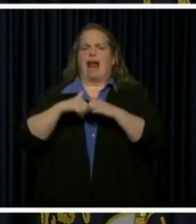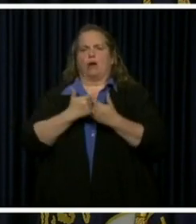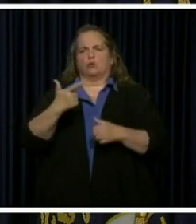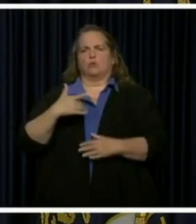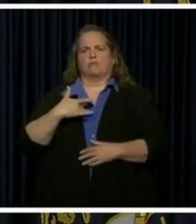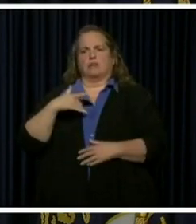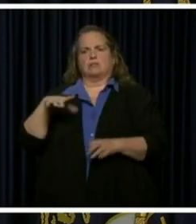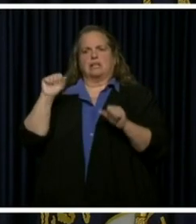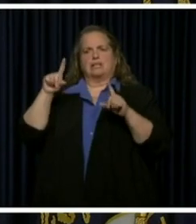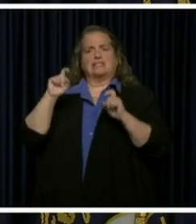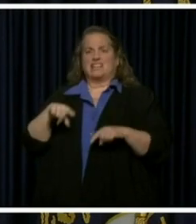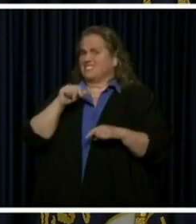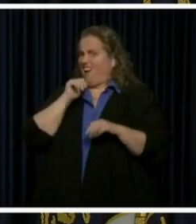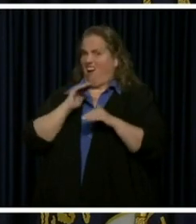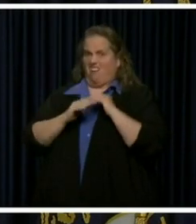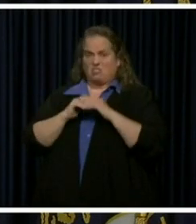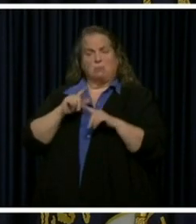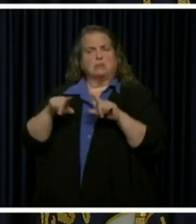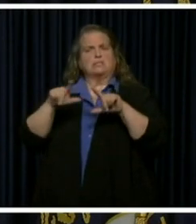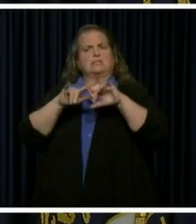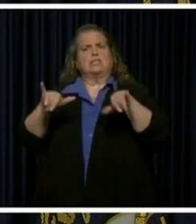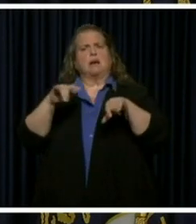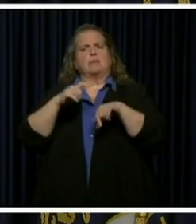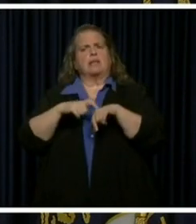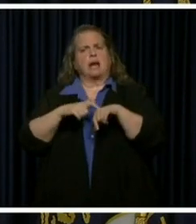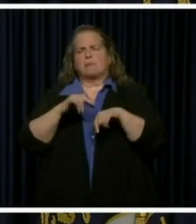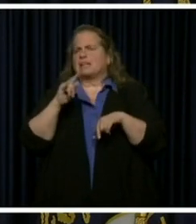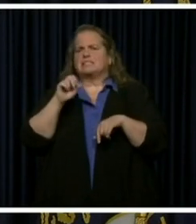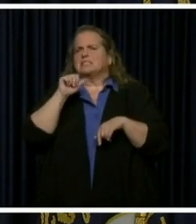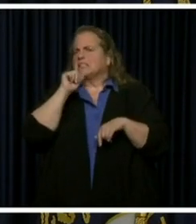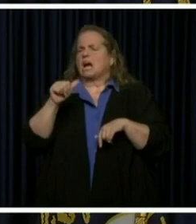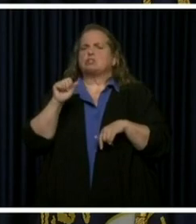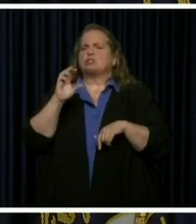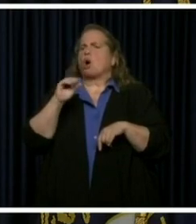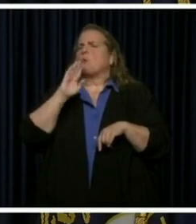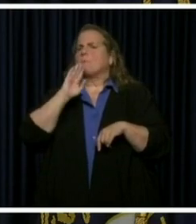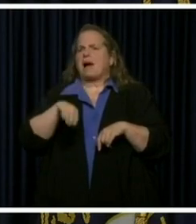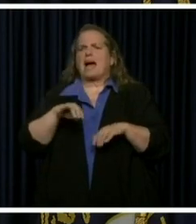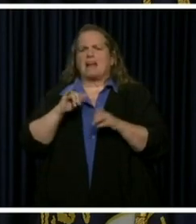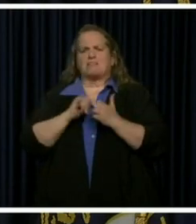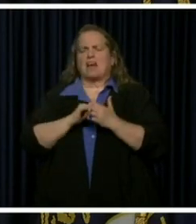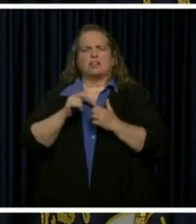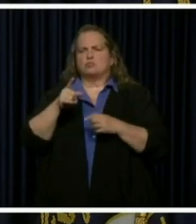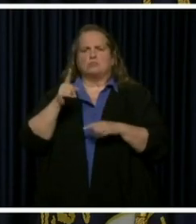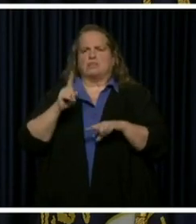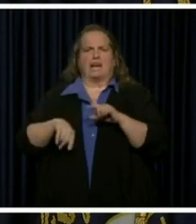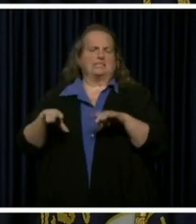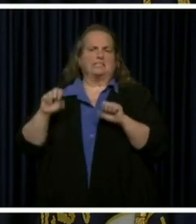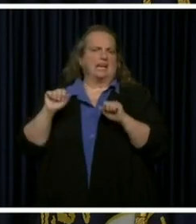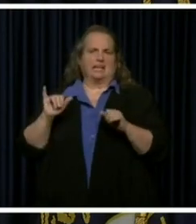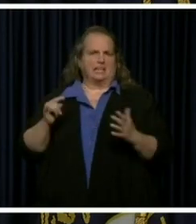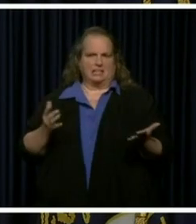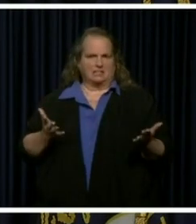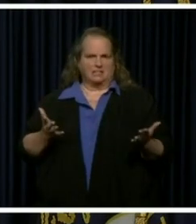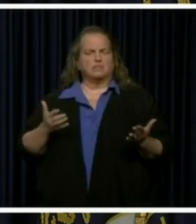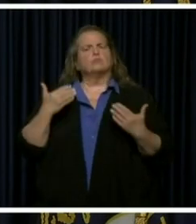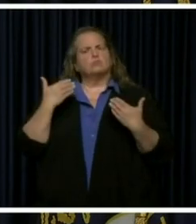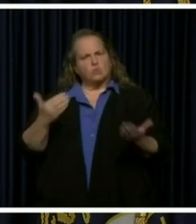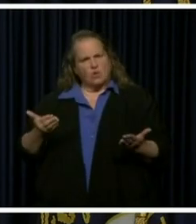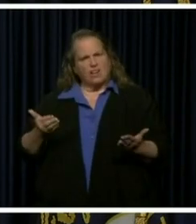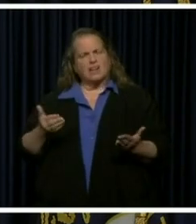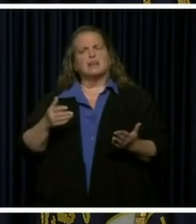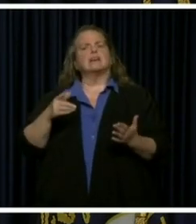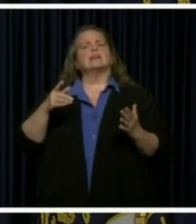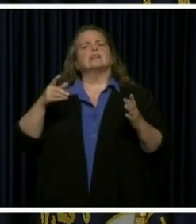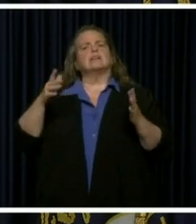not comfortable, but at the same time, it is not so uncomfortable that it should be avoided, because